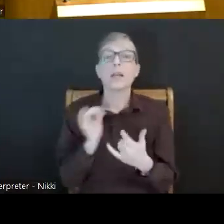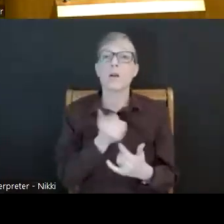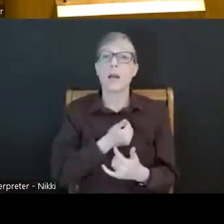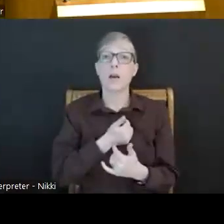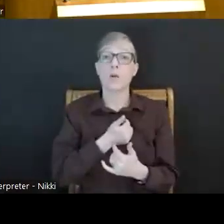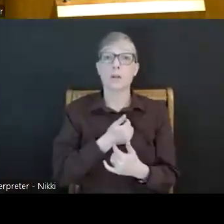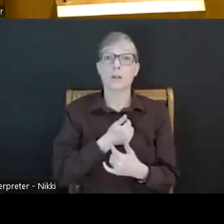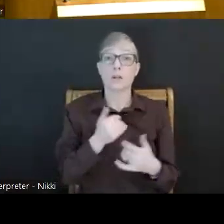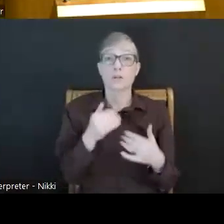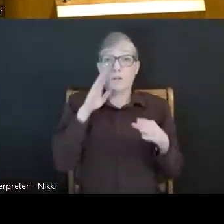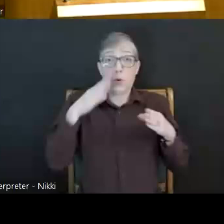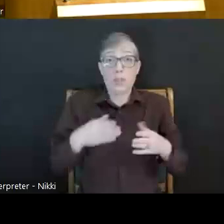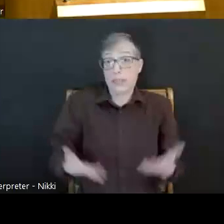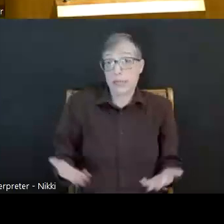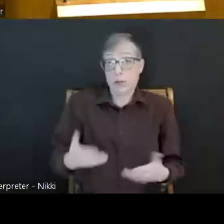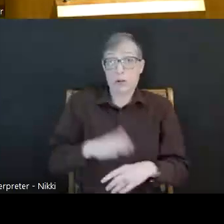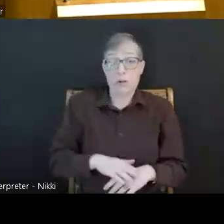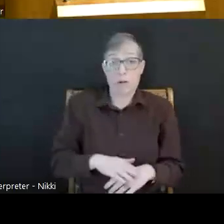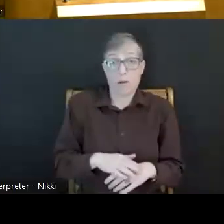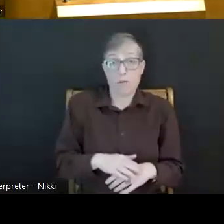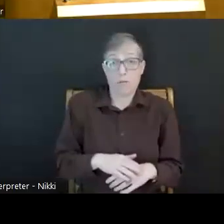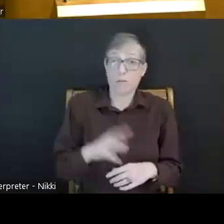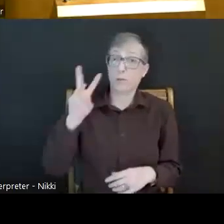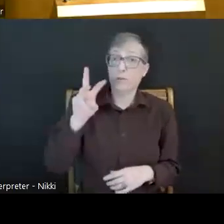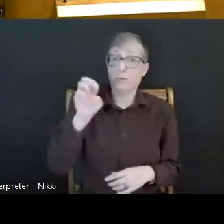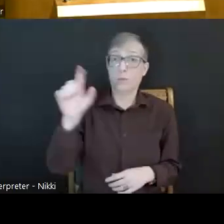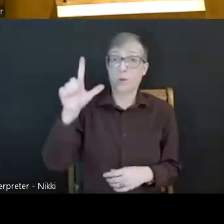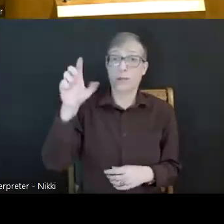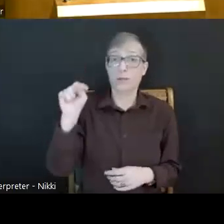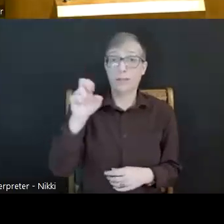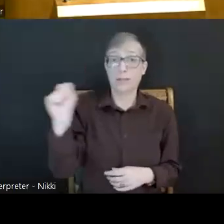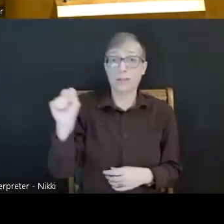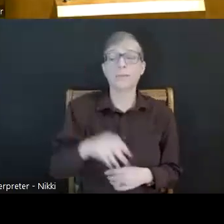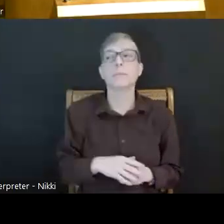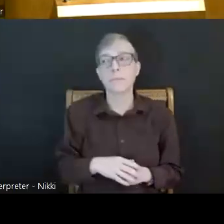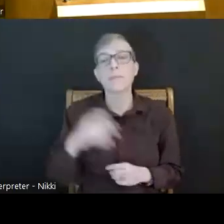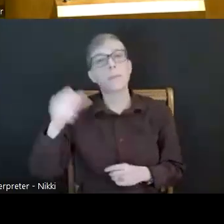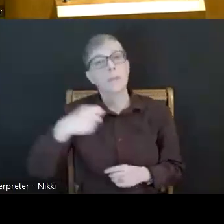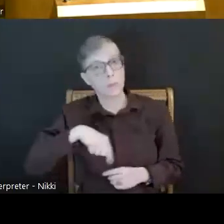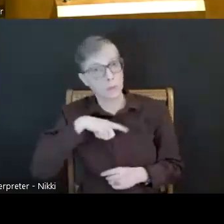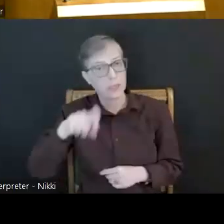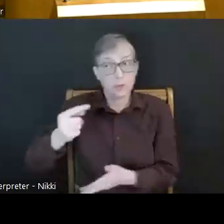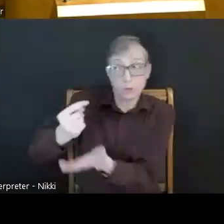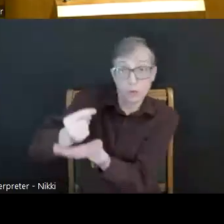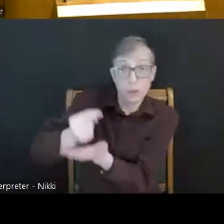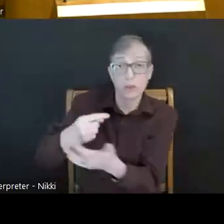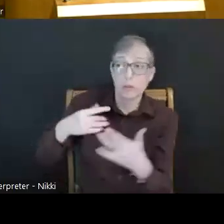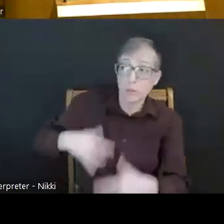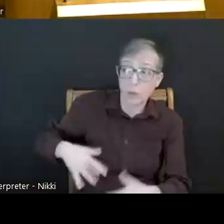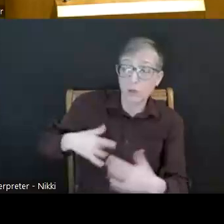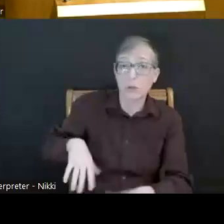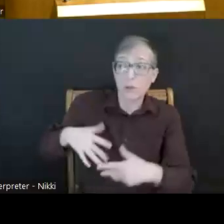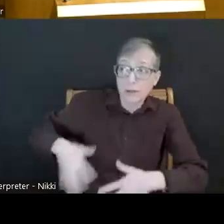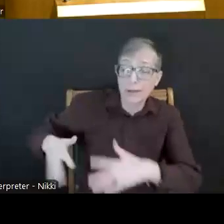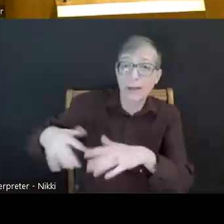here, people have said, yes, we have to treat depression, trauma, anxiety, et cetera, but we also